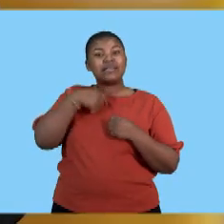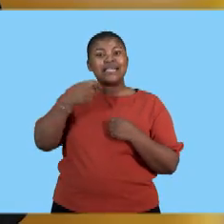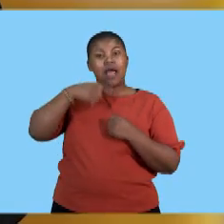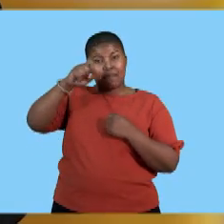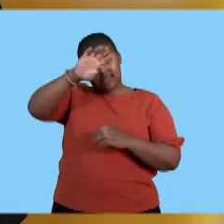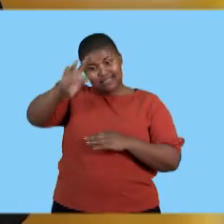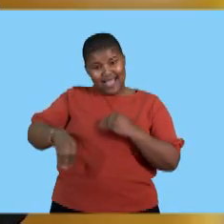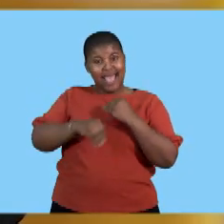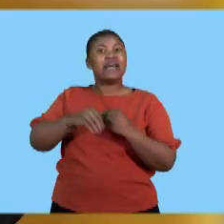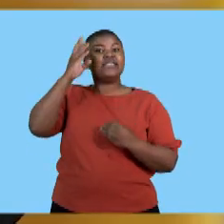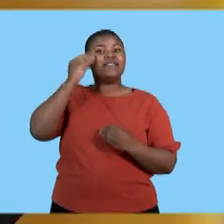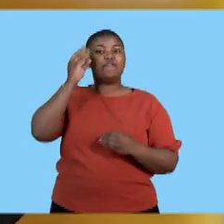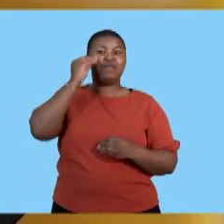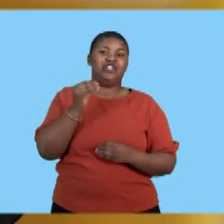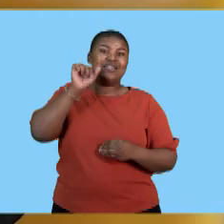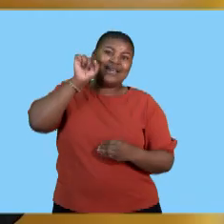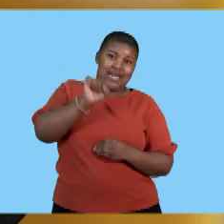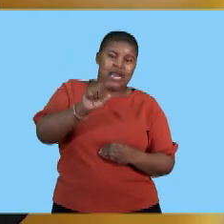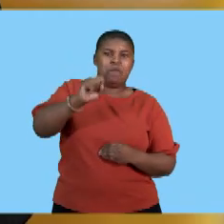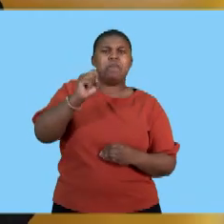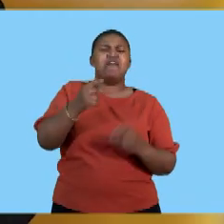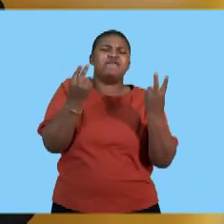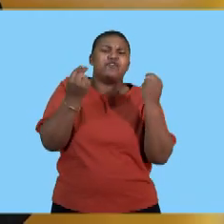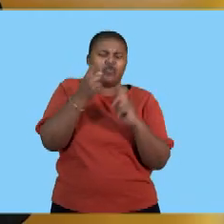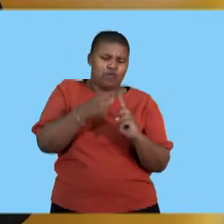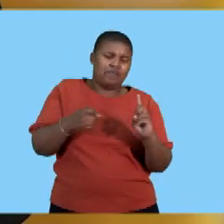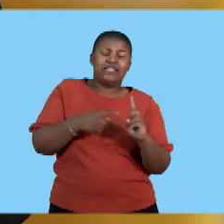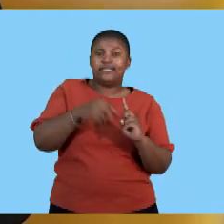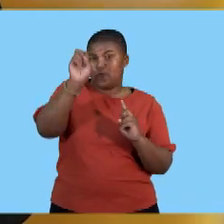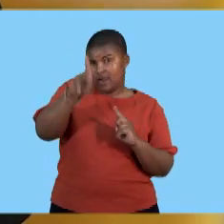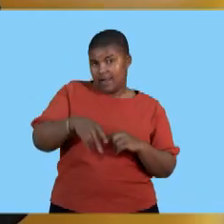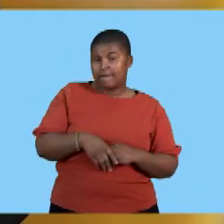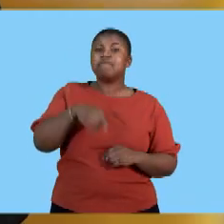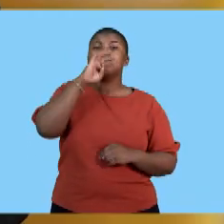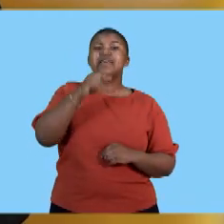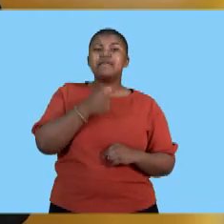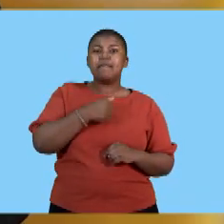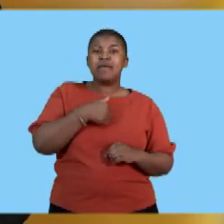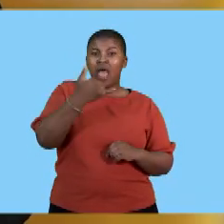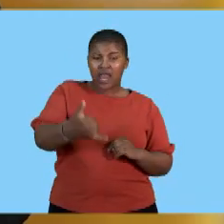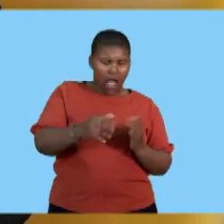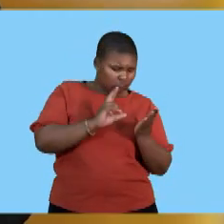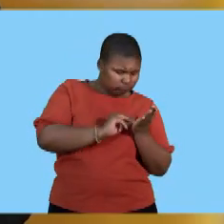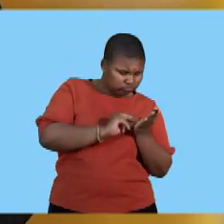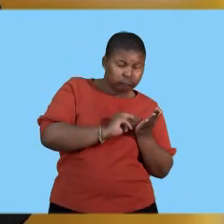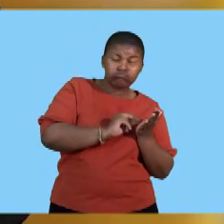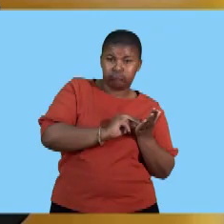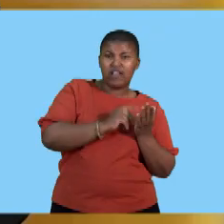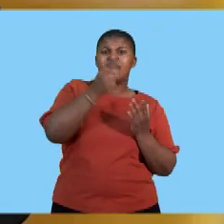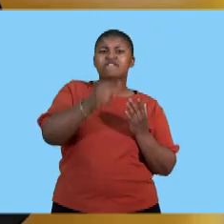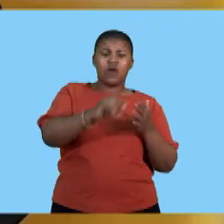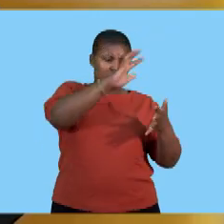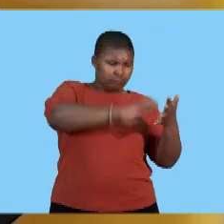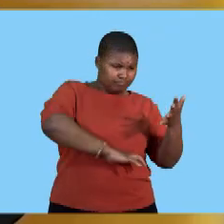I need to add the details of this new employee. When I am recording in my statement